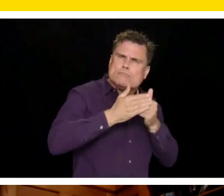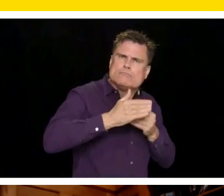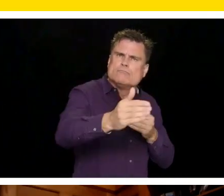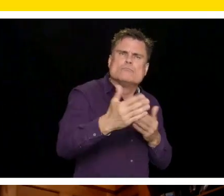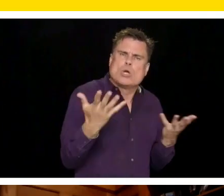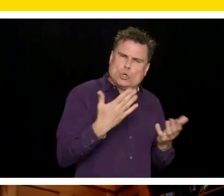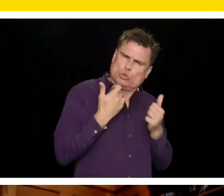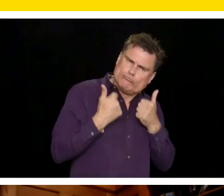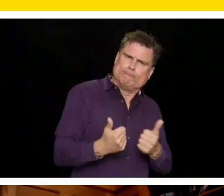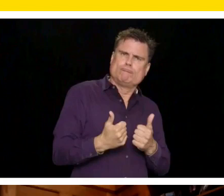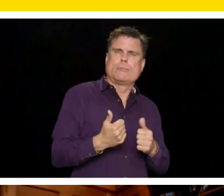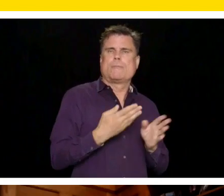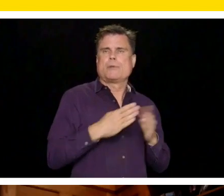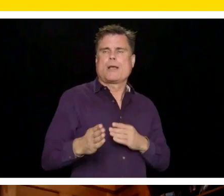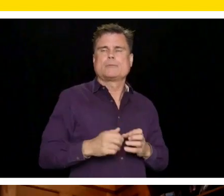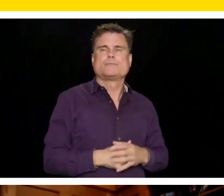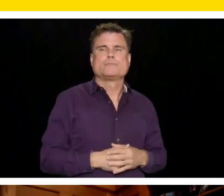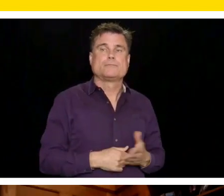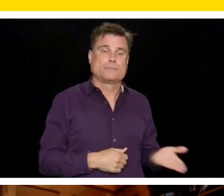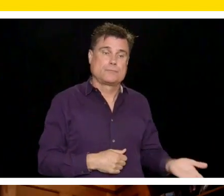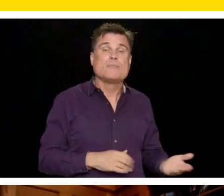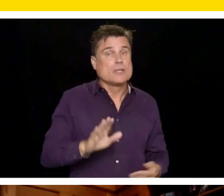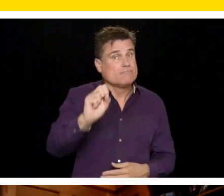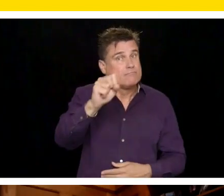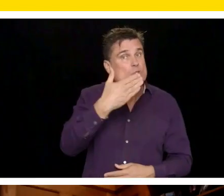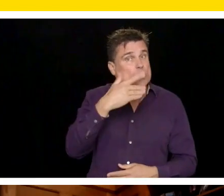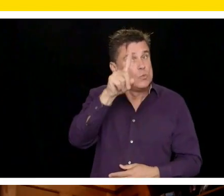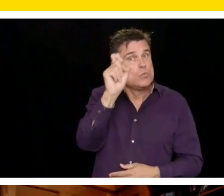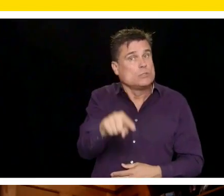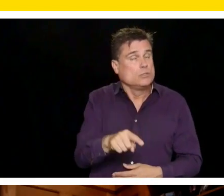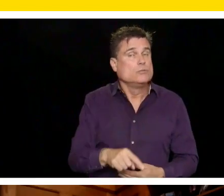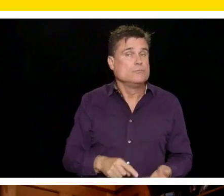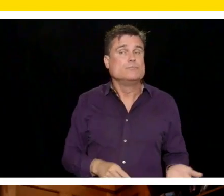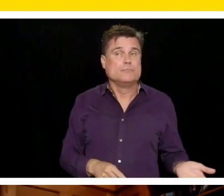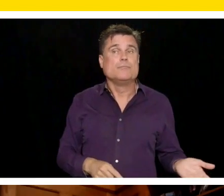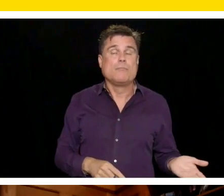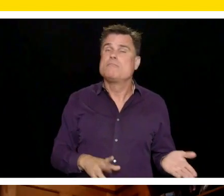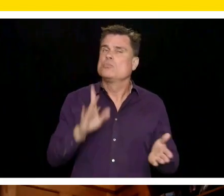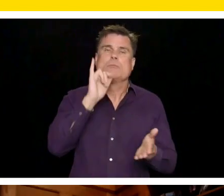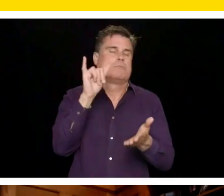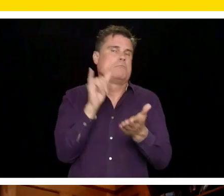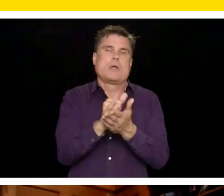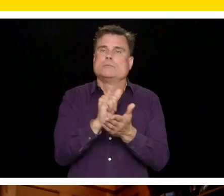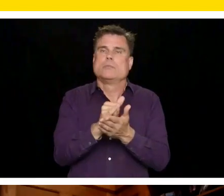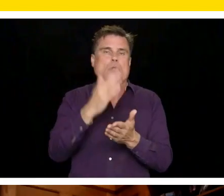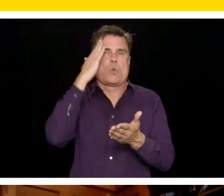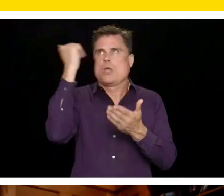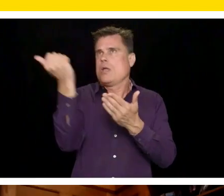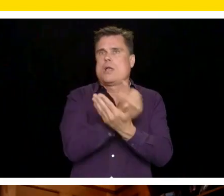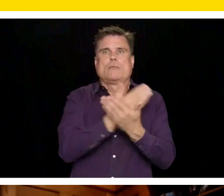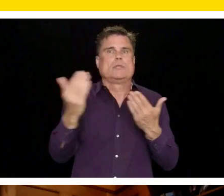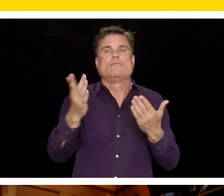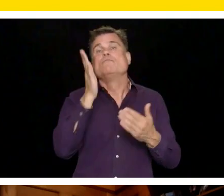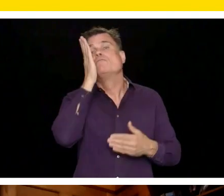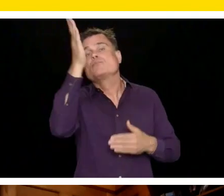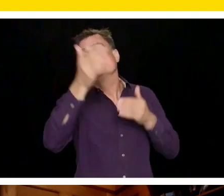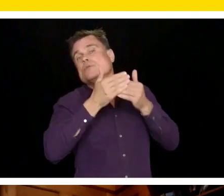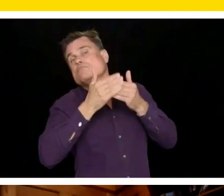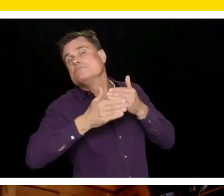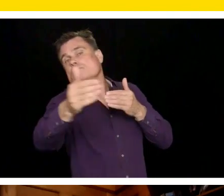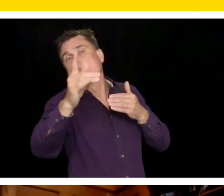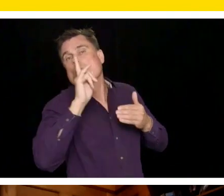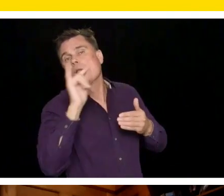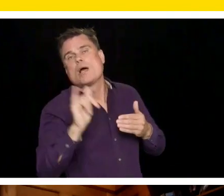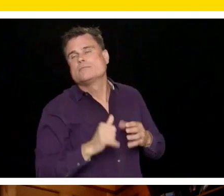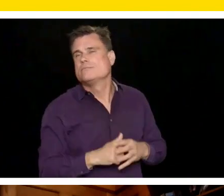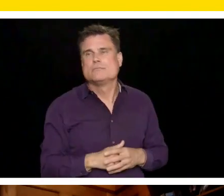everything, how they can best prepare, but I can give you some points on what you should be looking for, I think. British Columbians and the business owners